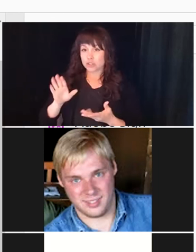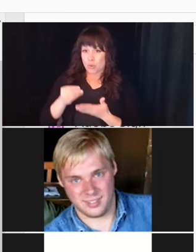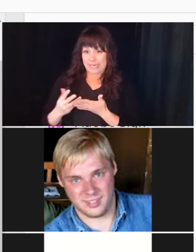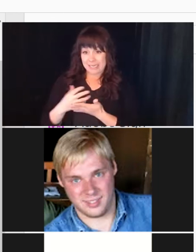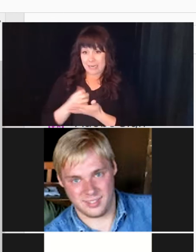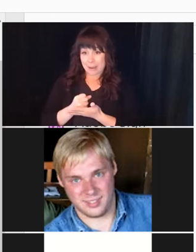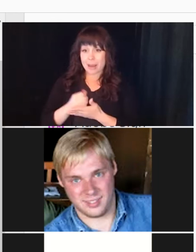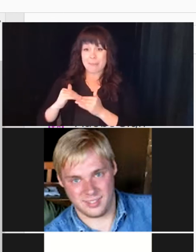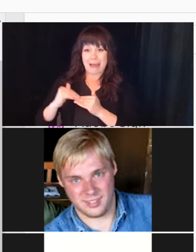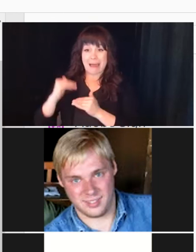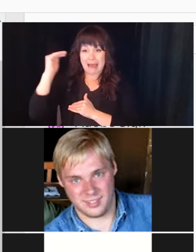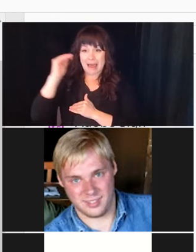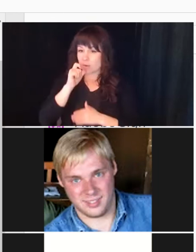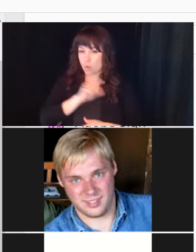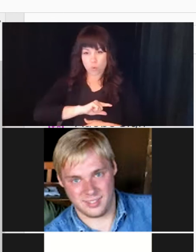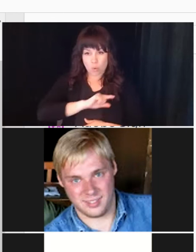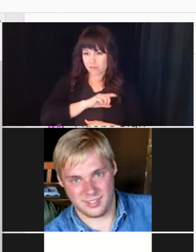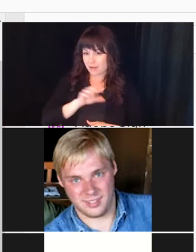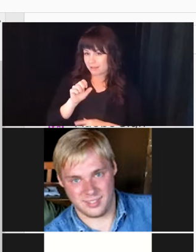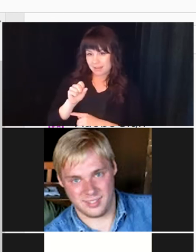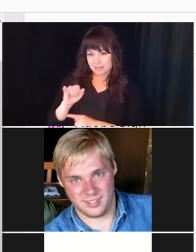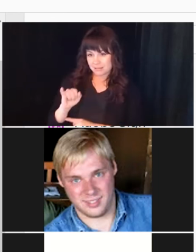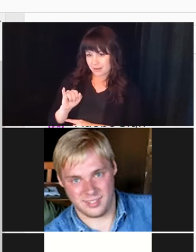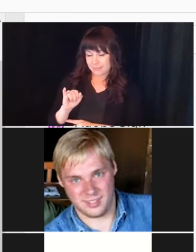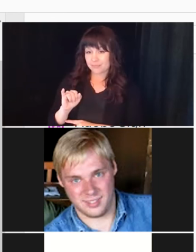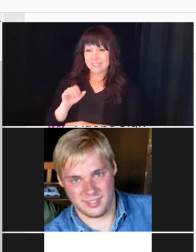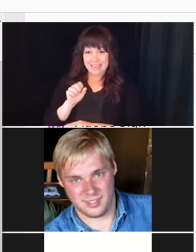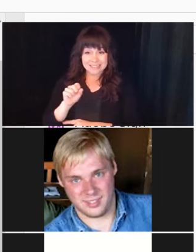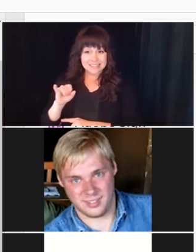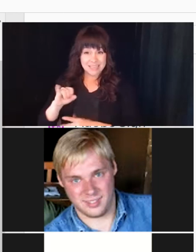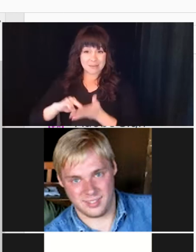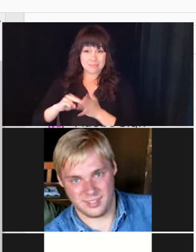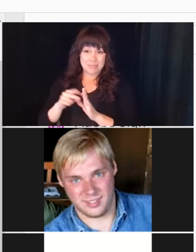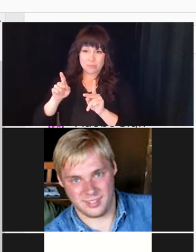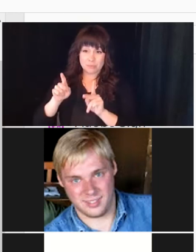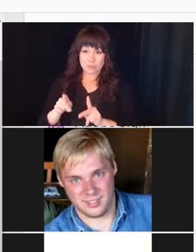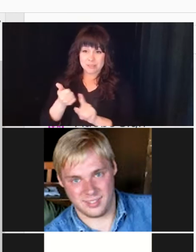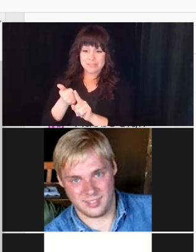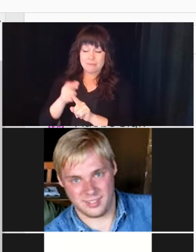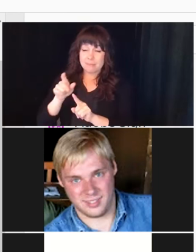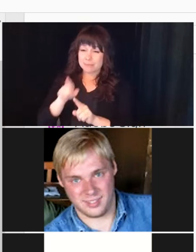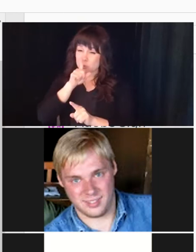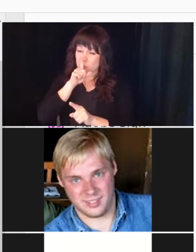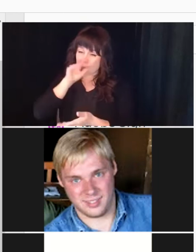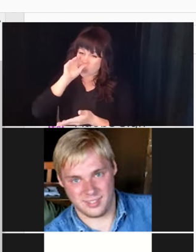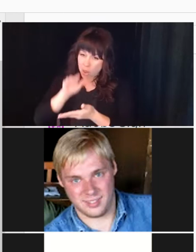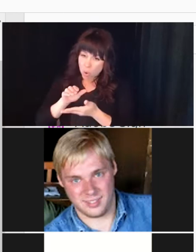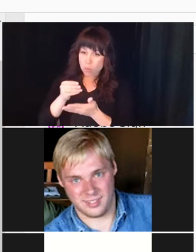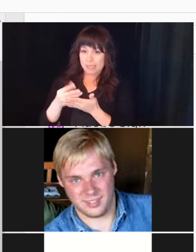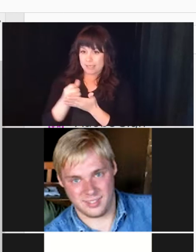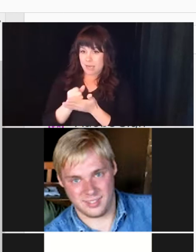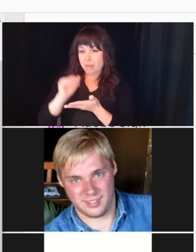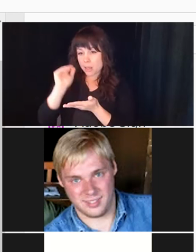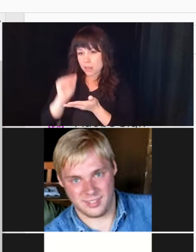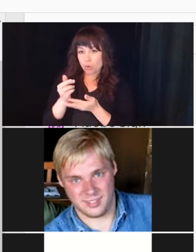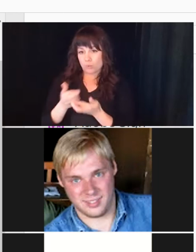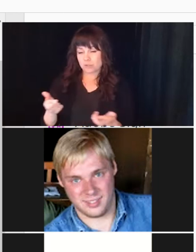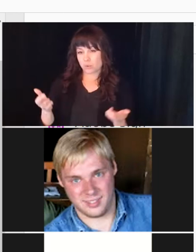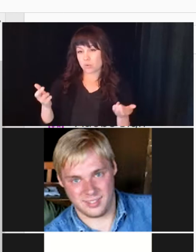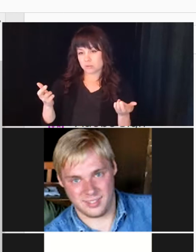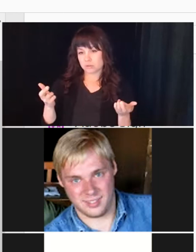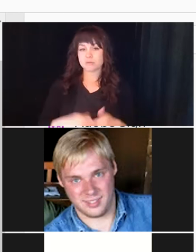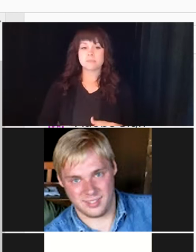for SSI, people have to be really, really, really low income and low resource. Okay. Another difference is